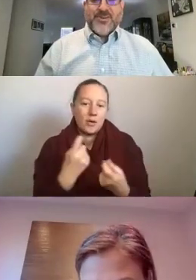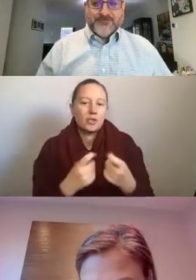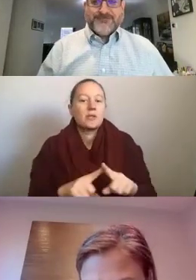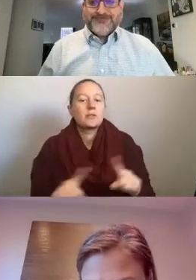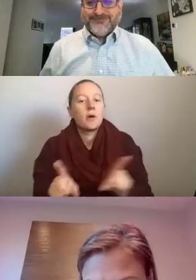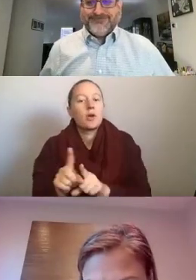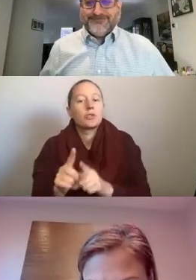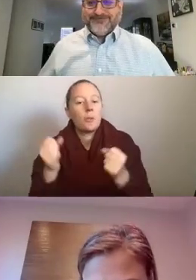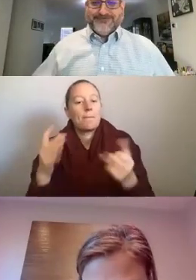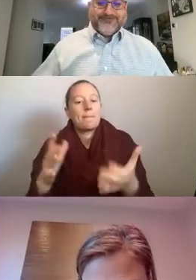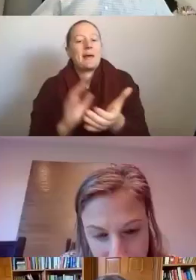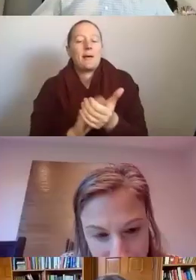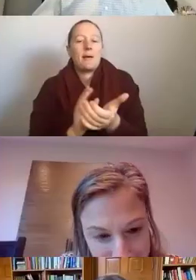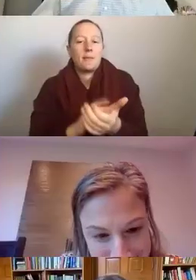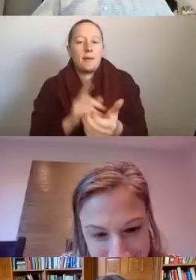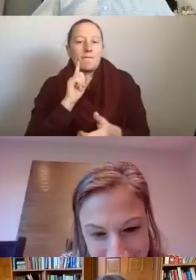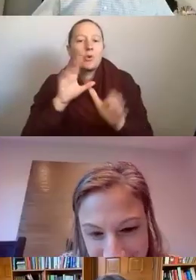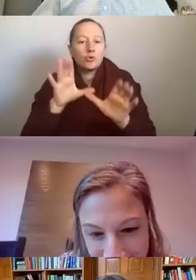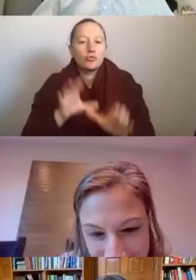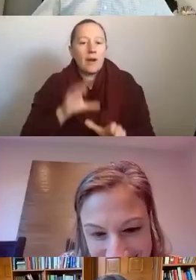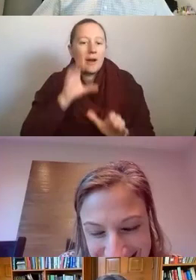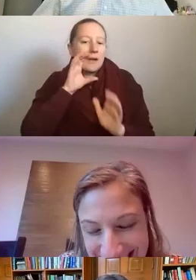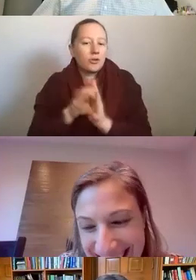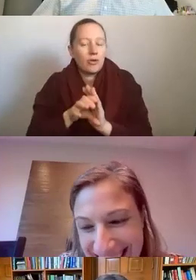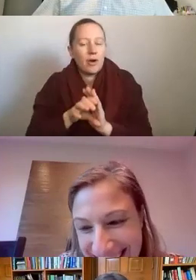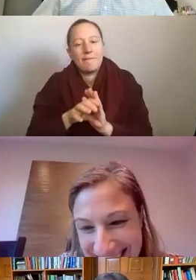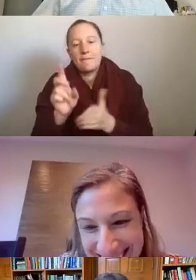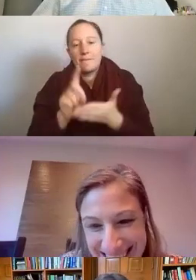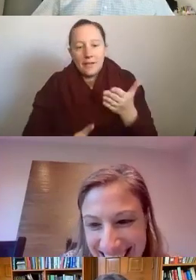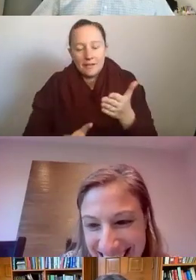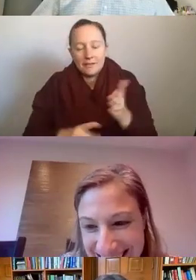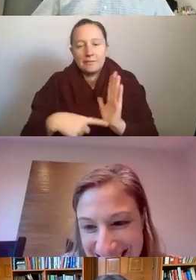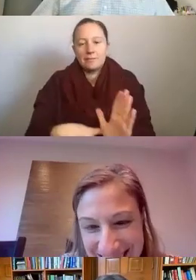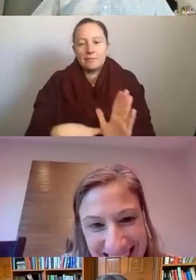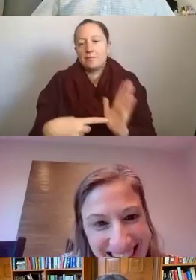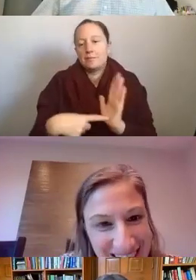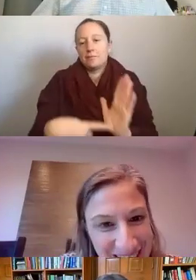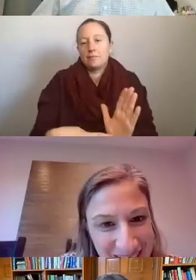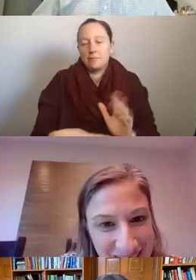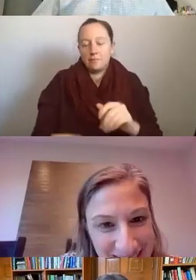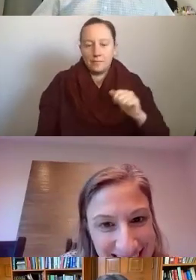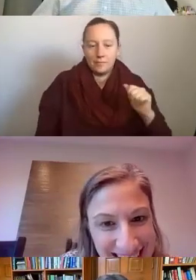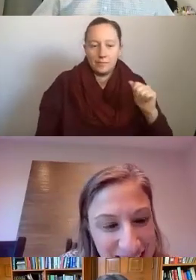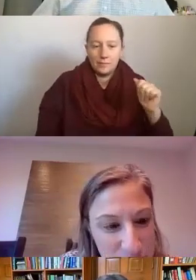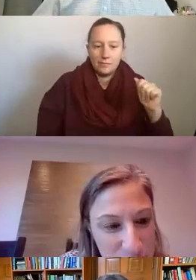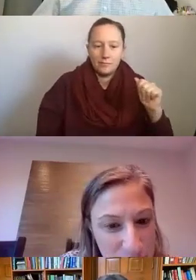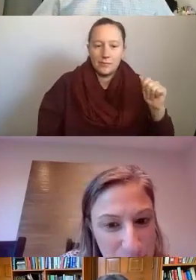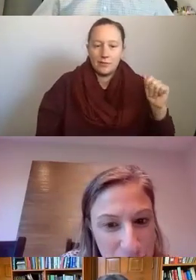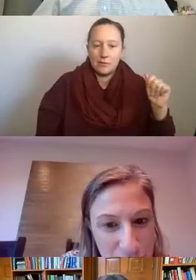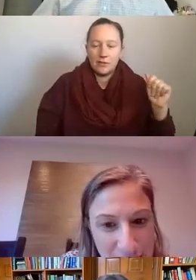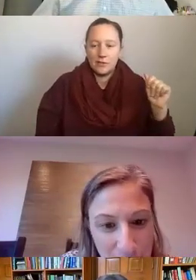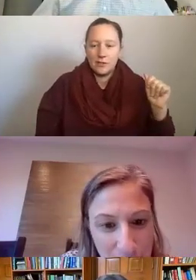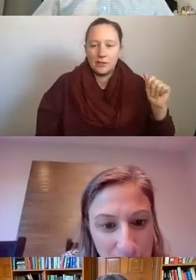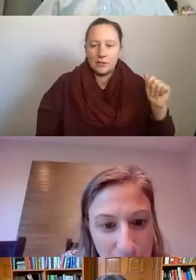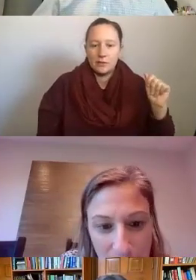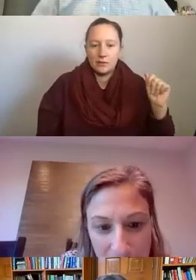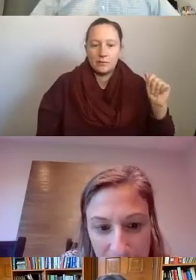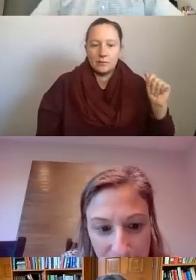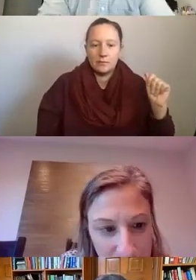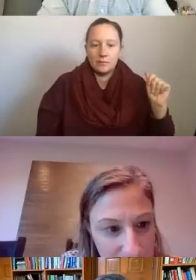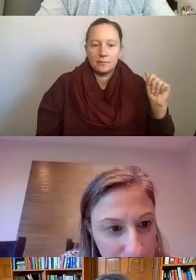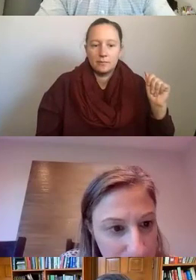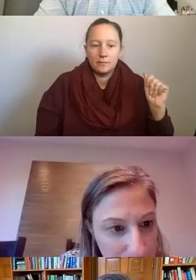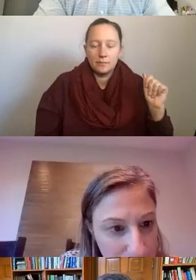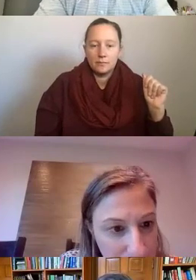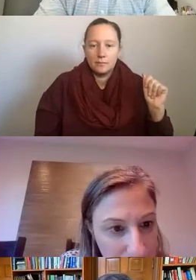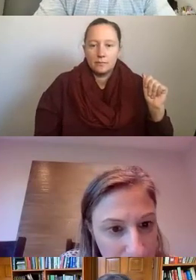the terrific graphics on the slide. So thank you. Thank you so much. Now,